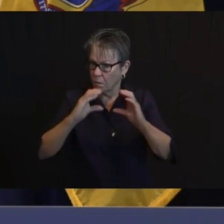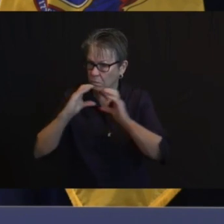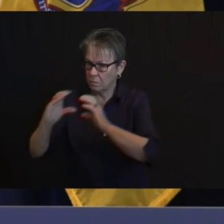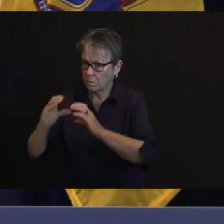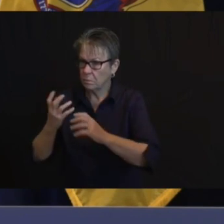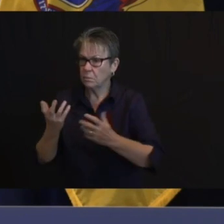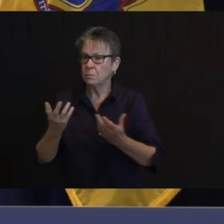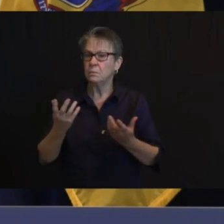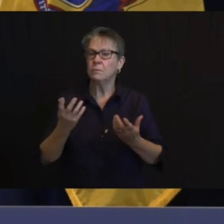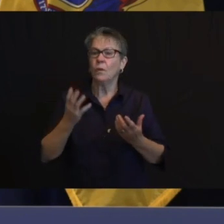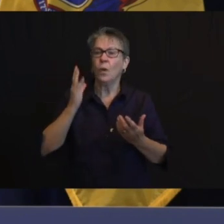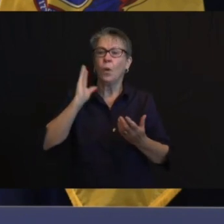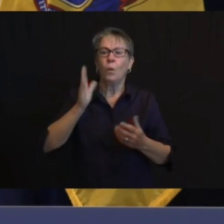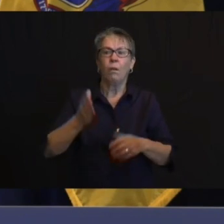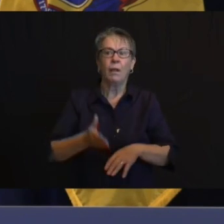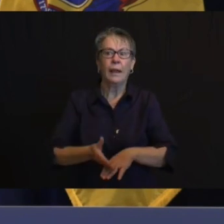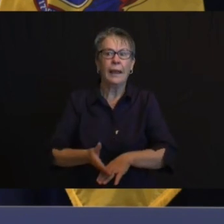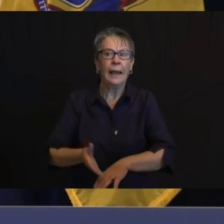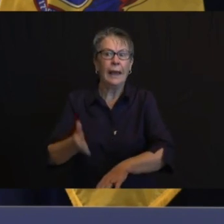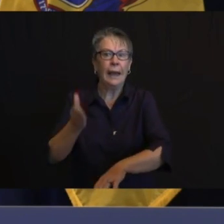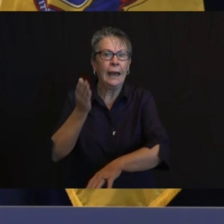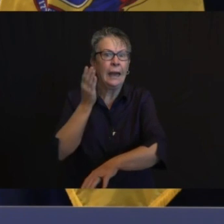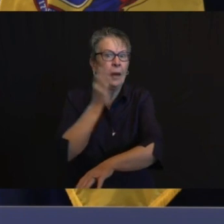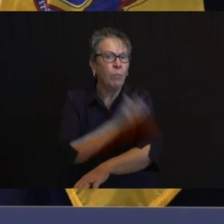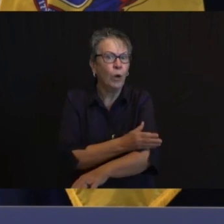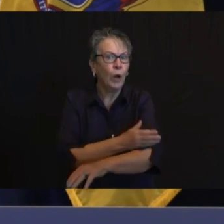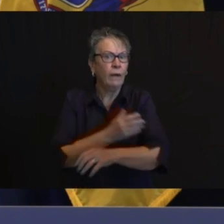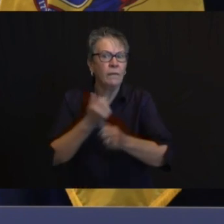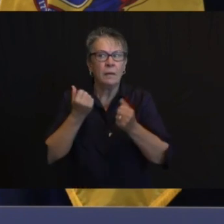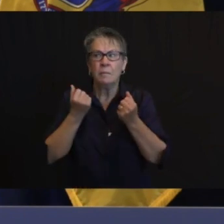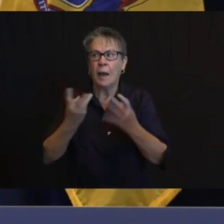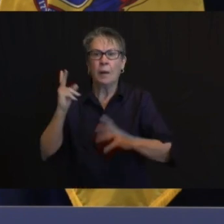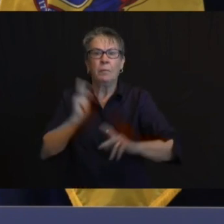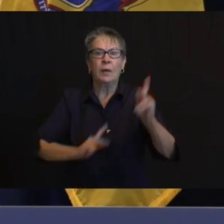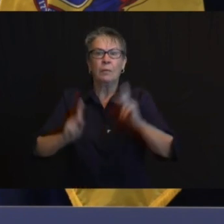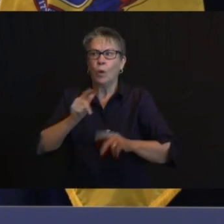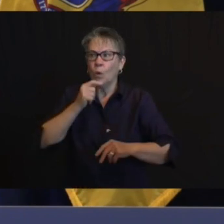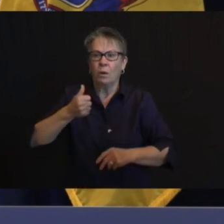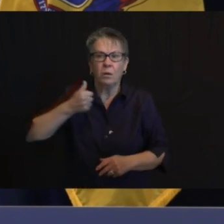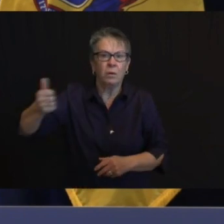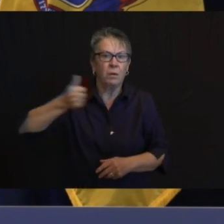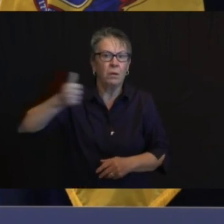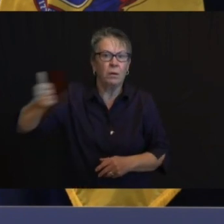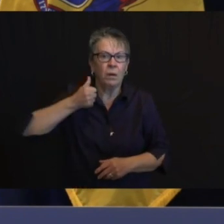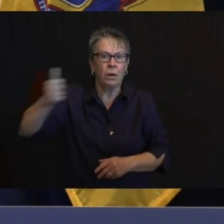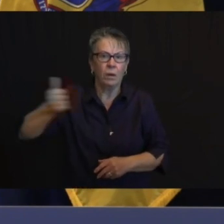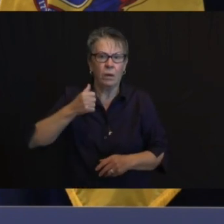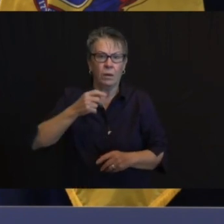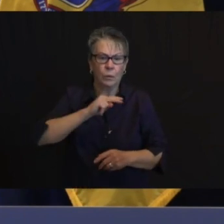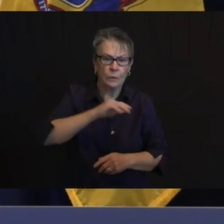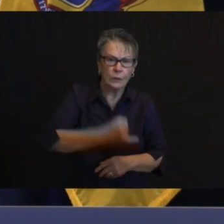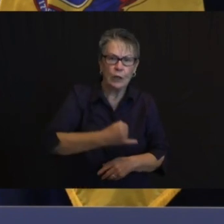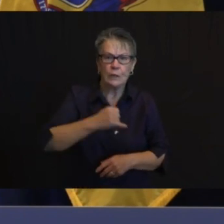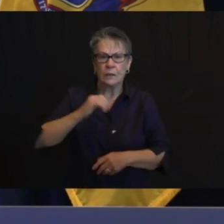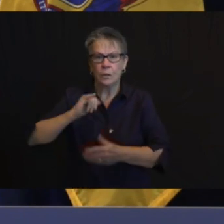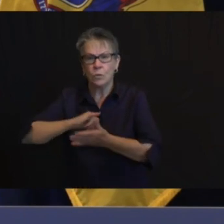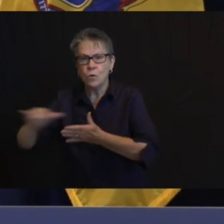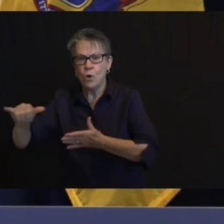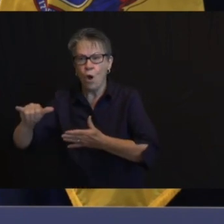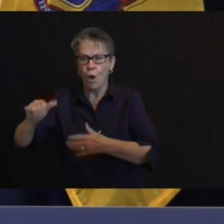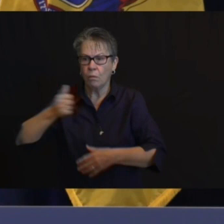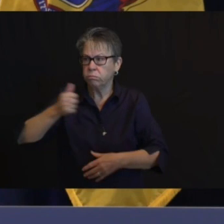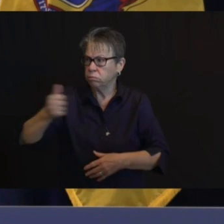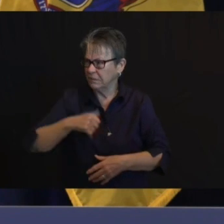commuters from New Jersey under the Hudson to New York. It's crystal clear what we need. We need 4